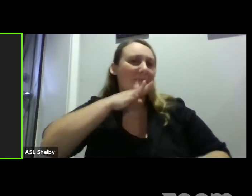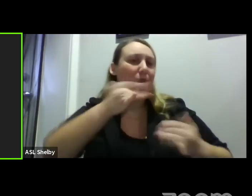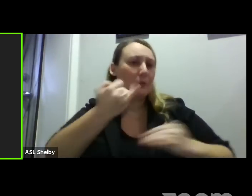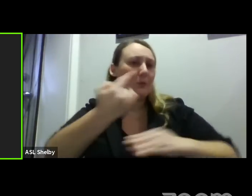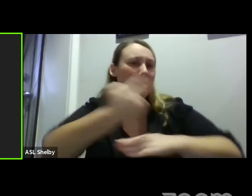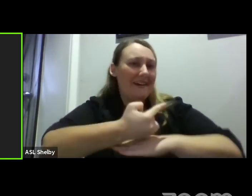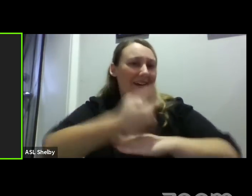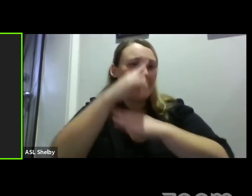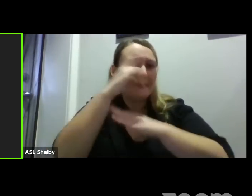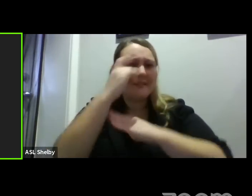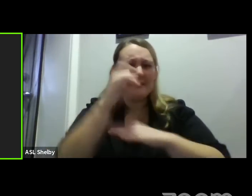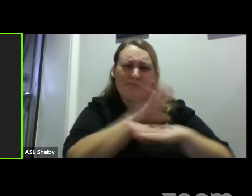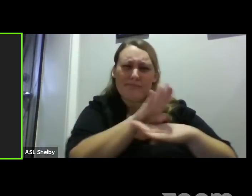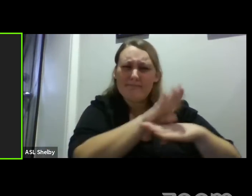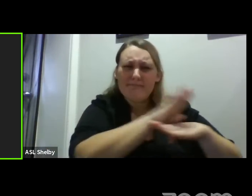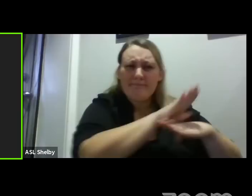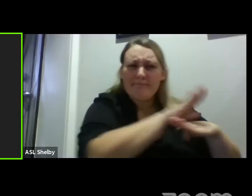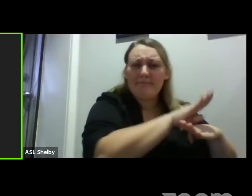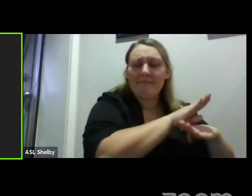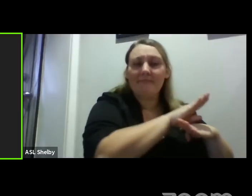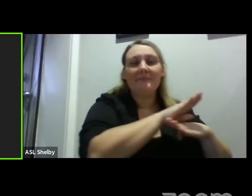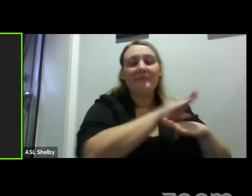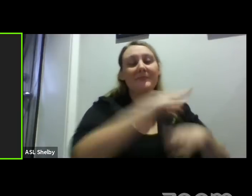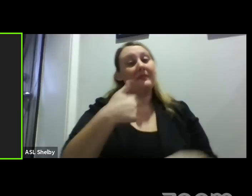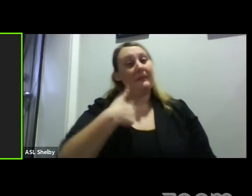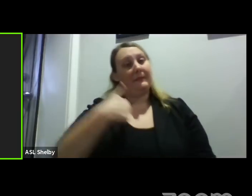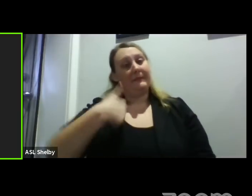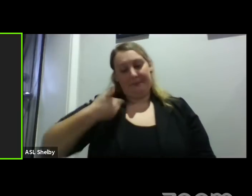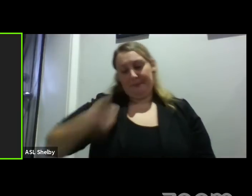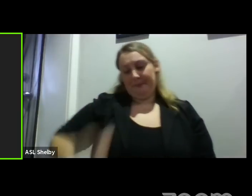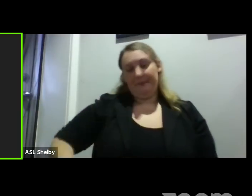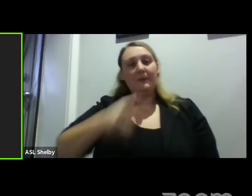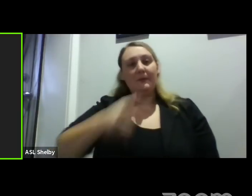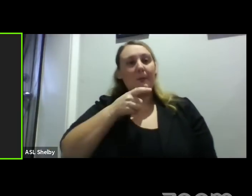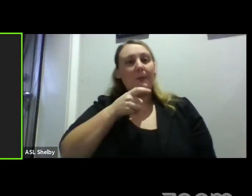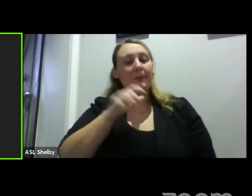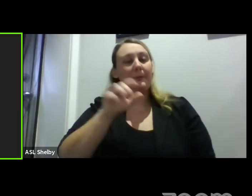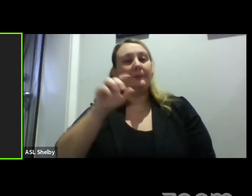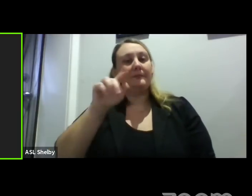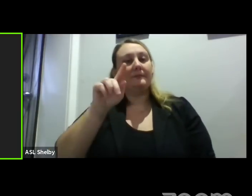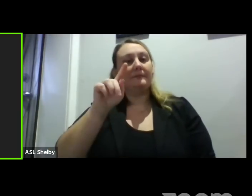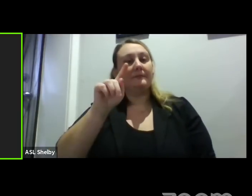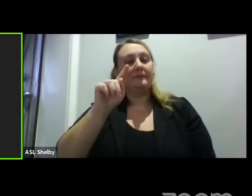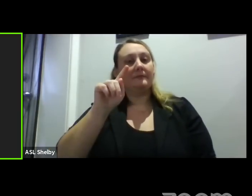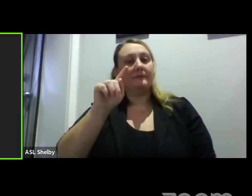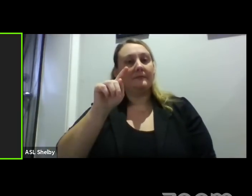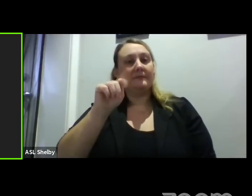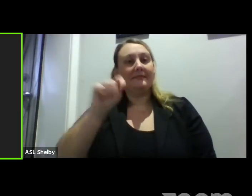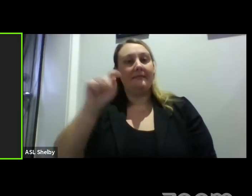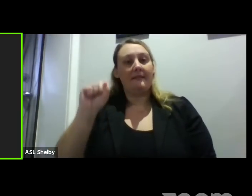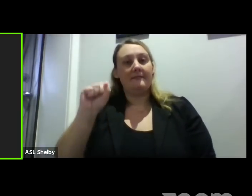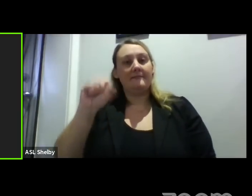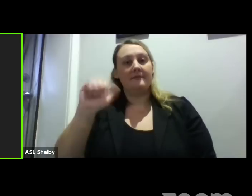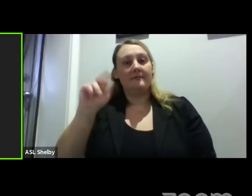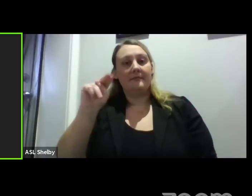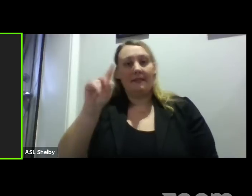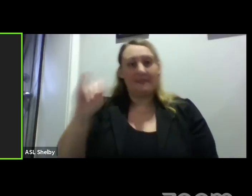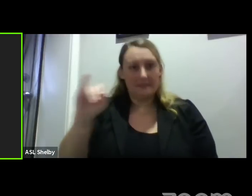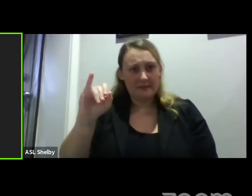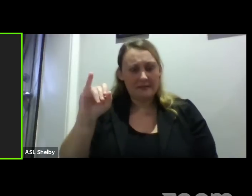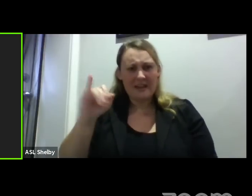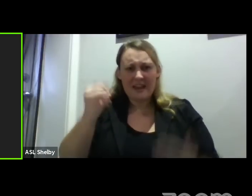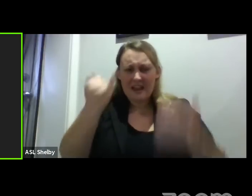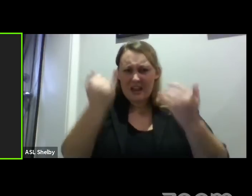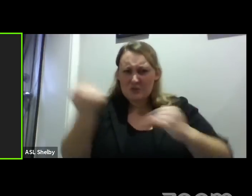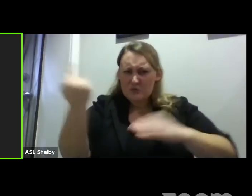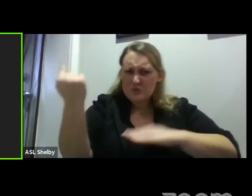the founder of Black Trans News, LLC. And I come to you today angry